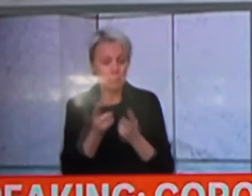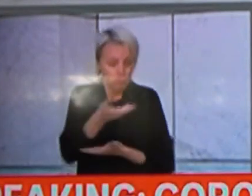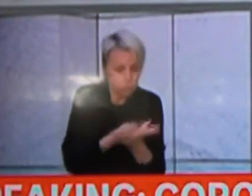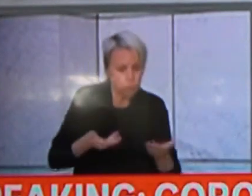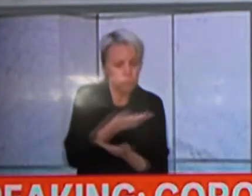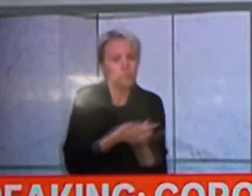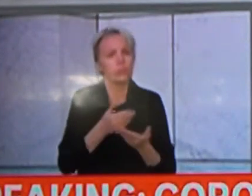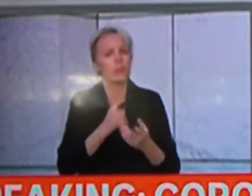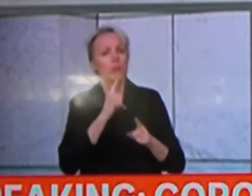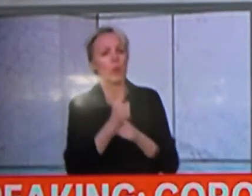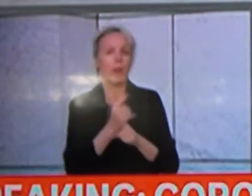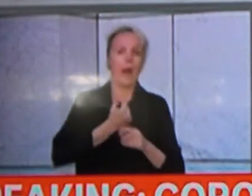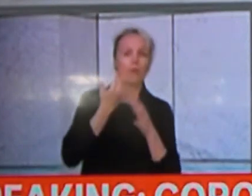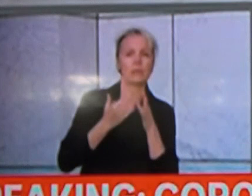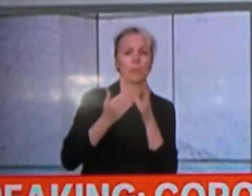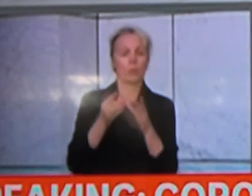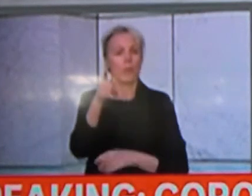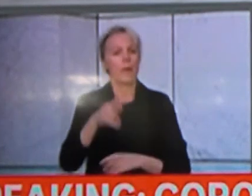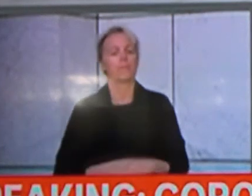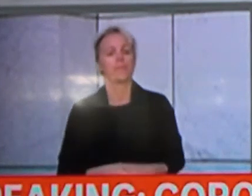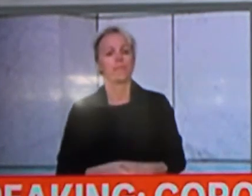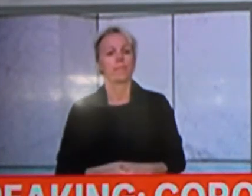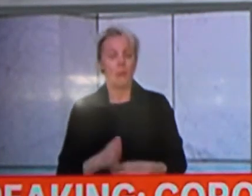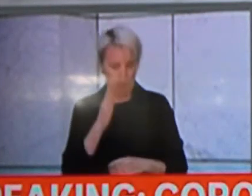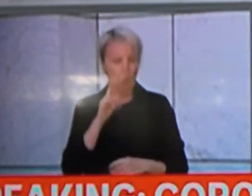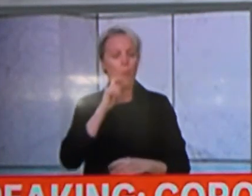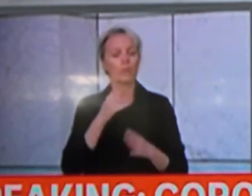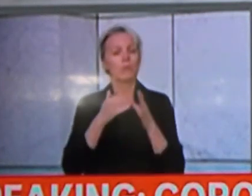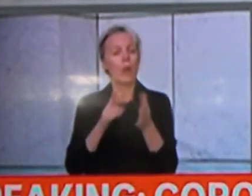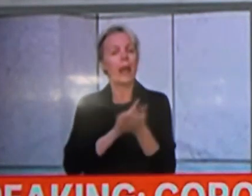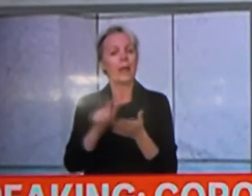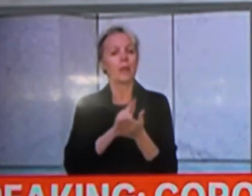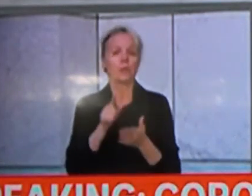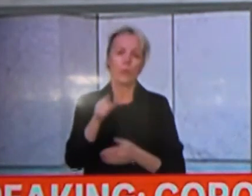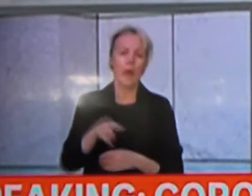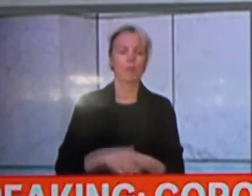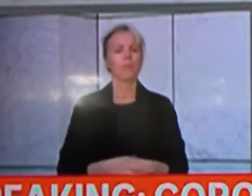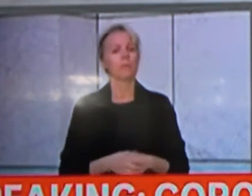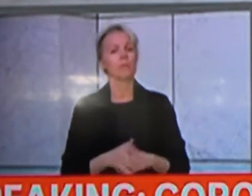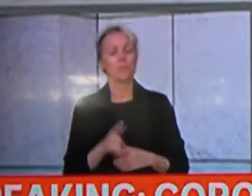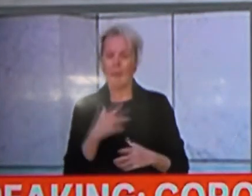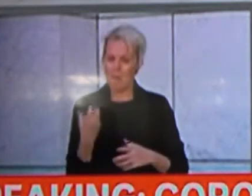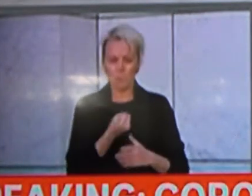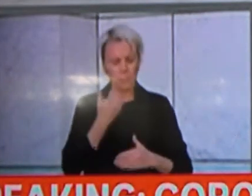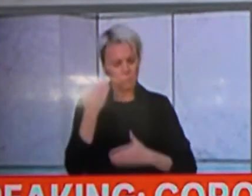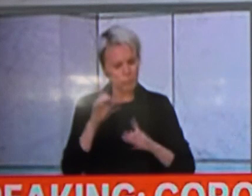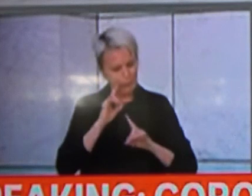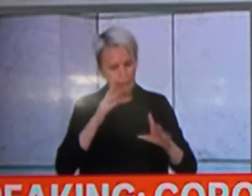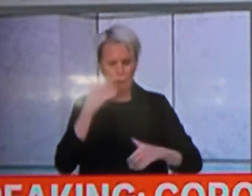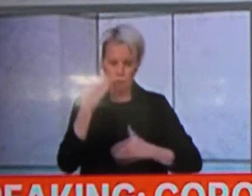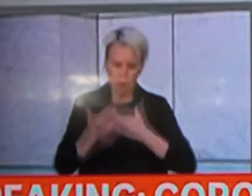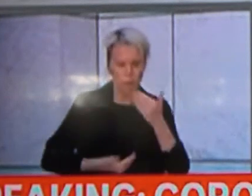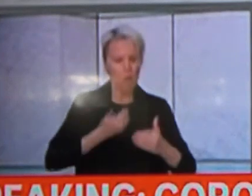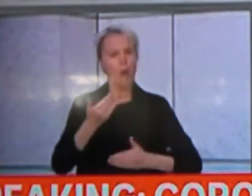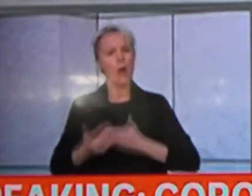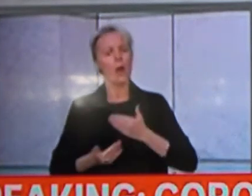and that's where I intend to provide any response to those recommendations. That is the orderly and the calm way to deal with these things